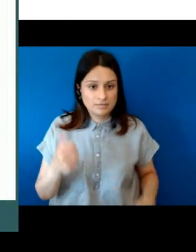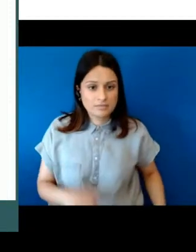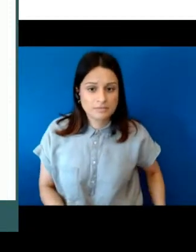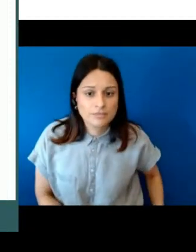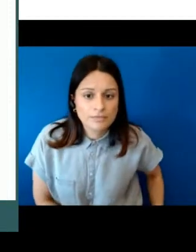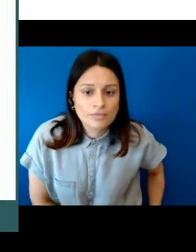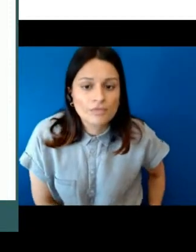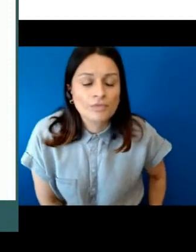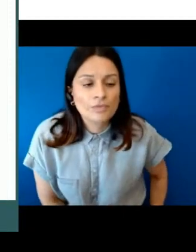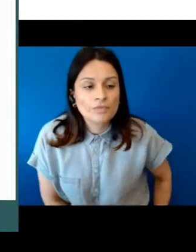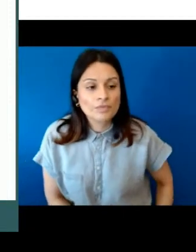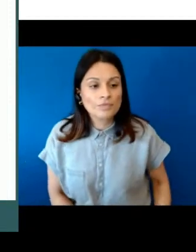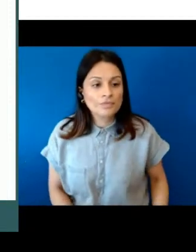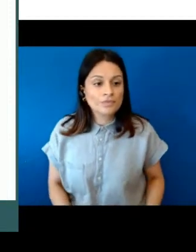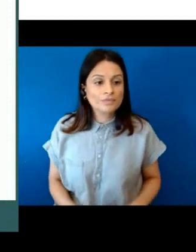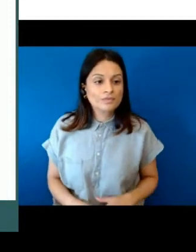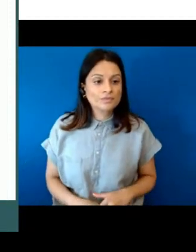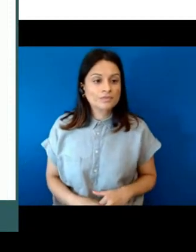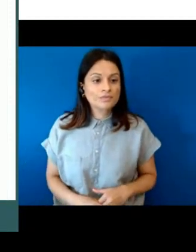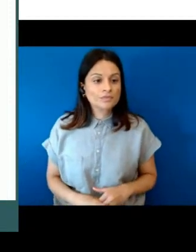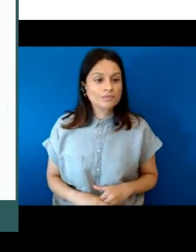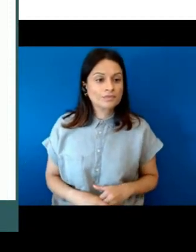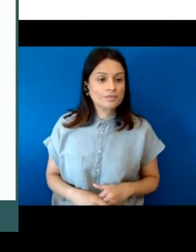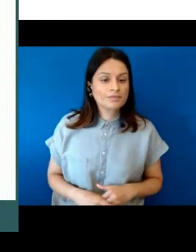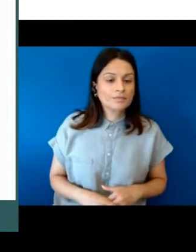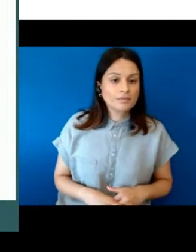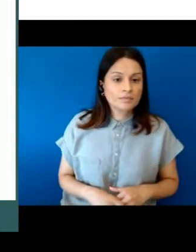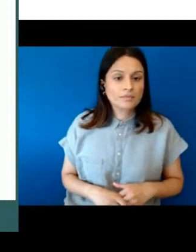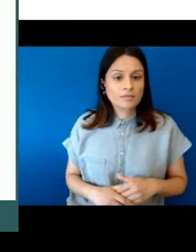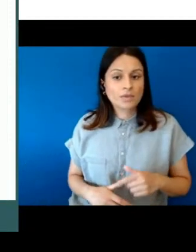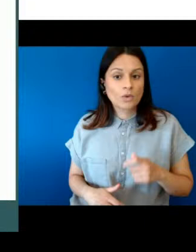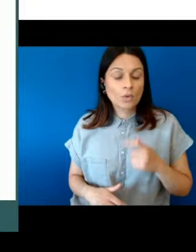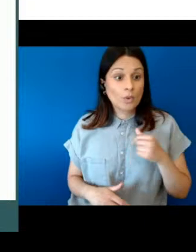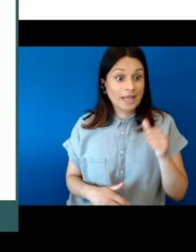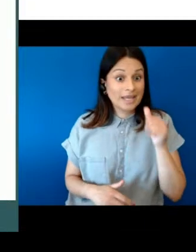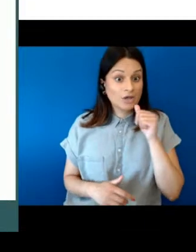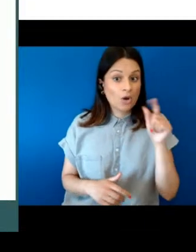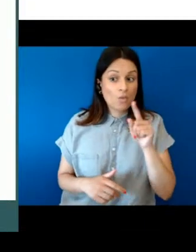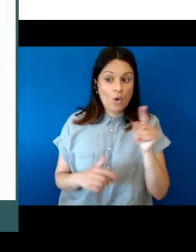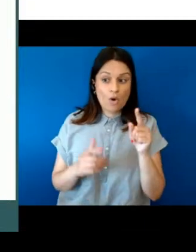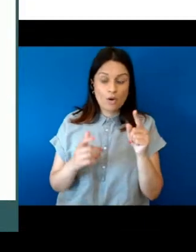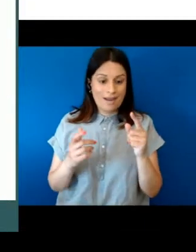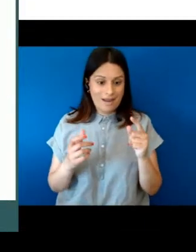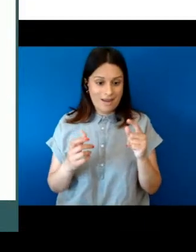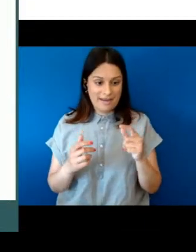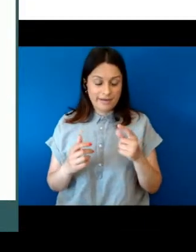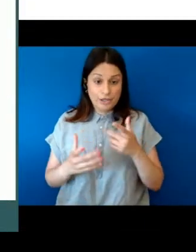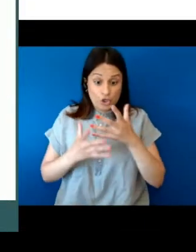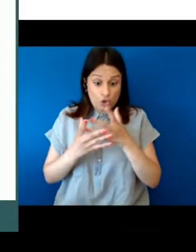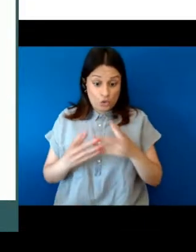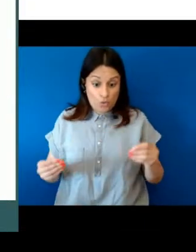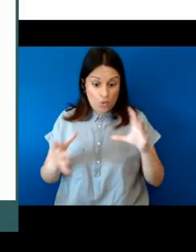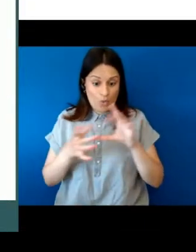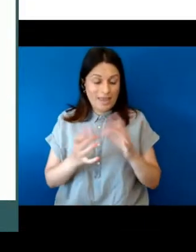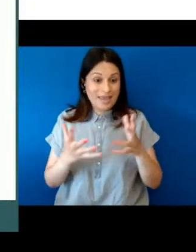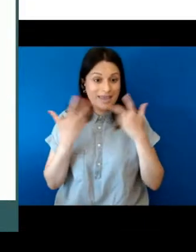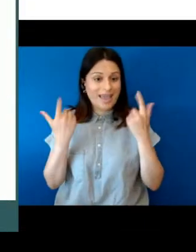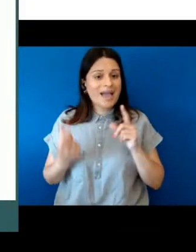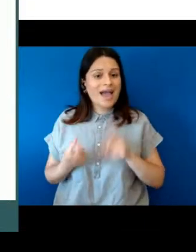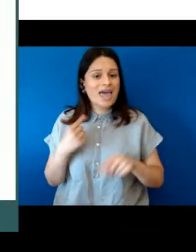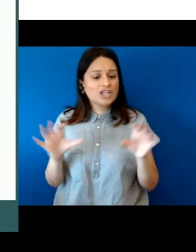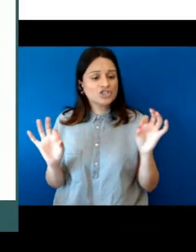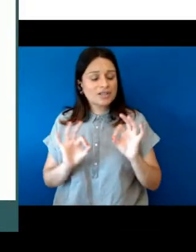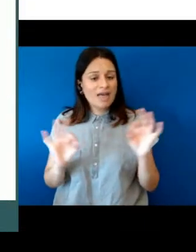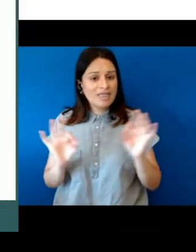So we do know that there is absolutely no cure for cat allergy. Avoidance in allergy, in all